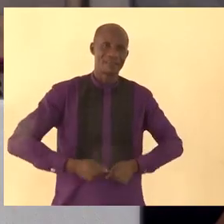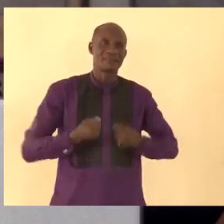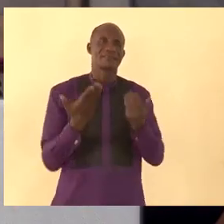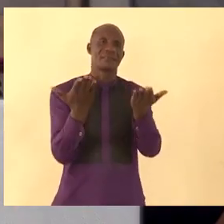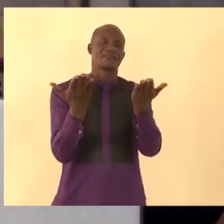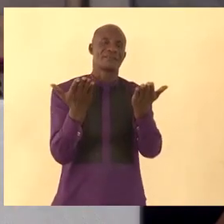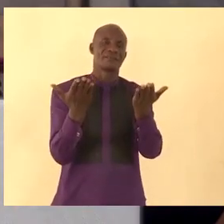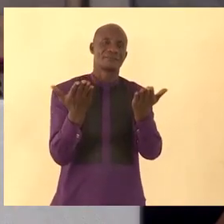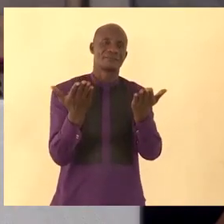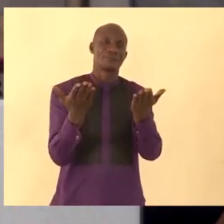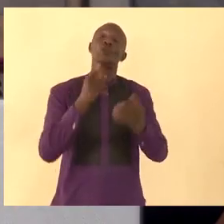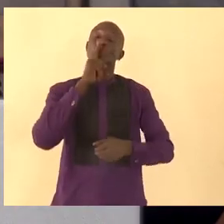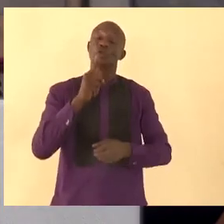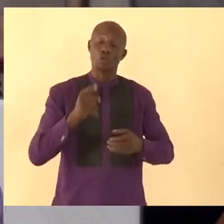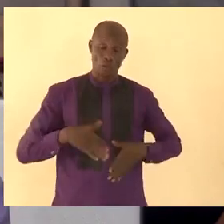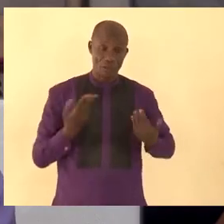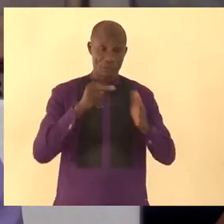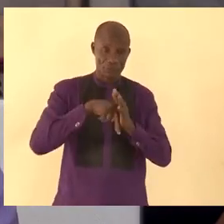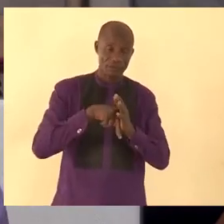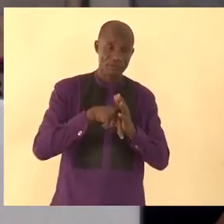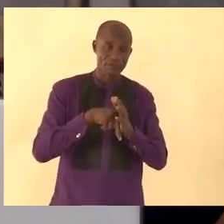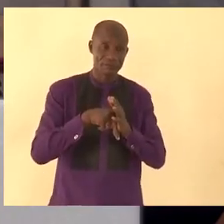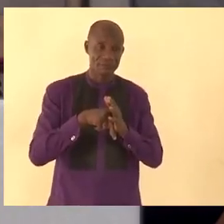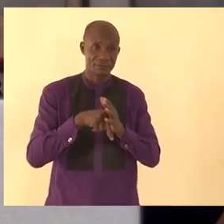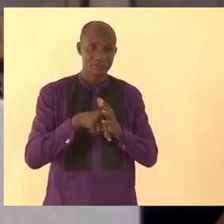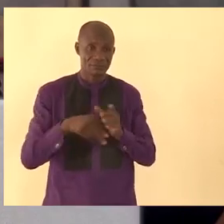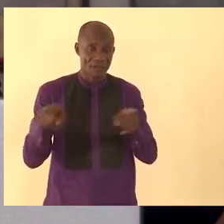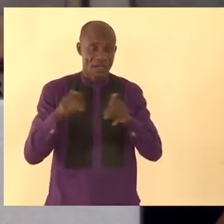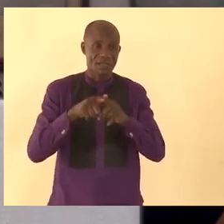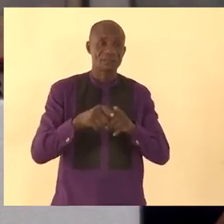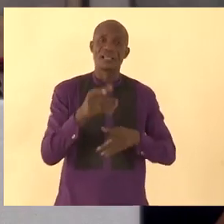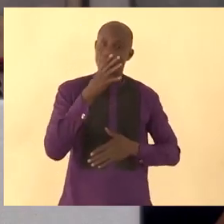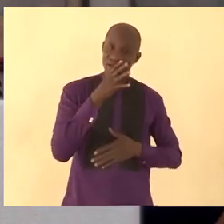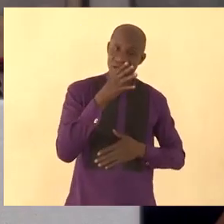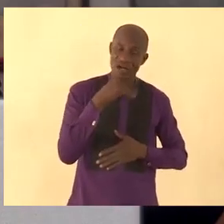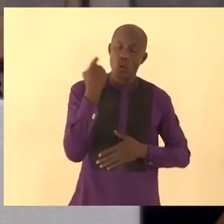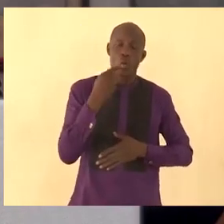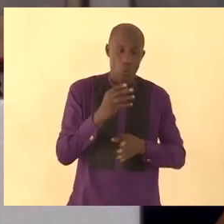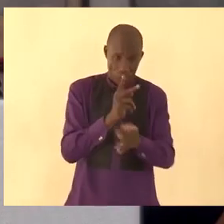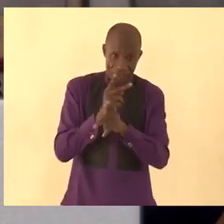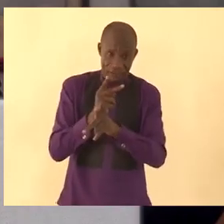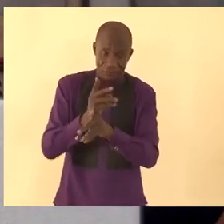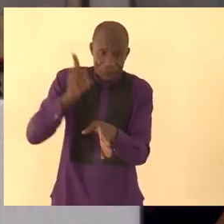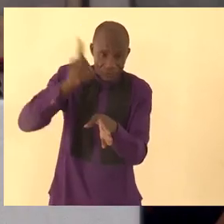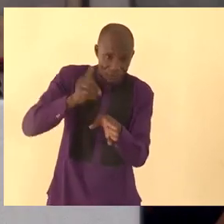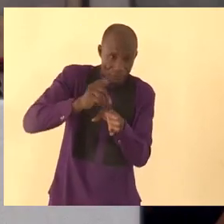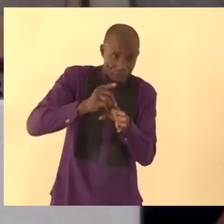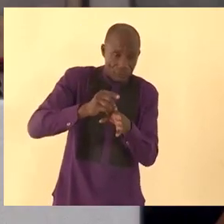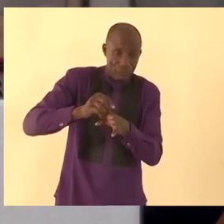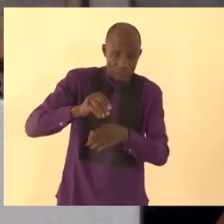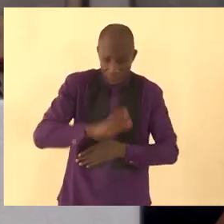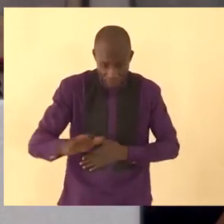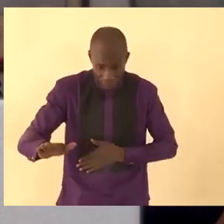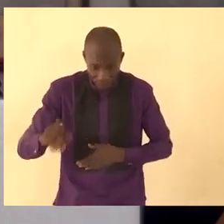happiness results. Like a mother that takes care of a handicapped child into